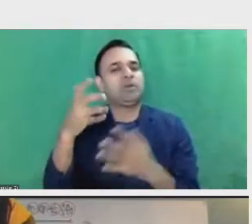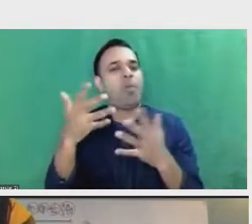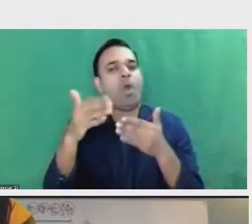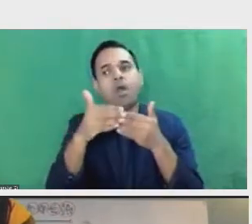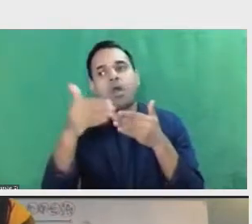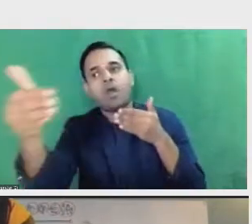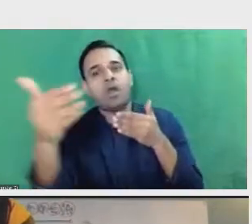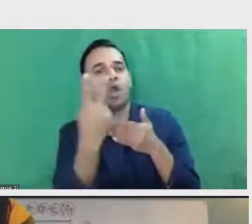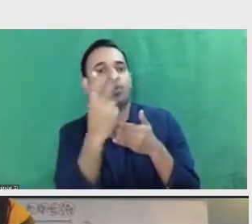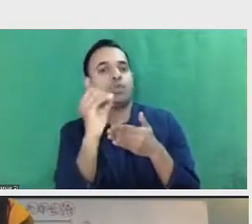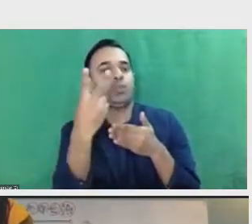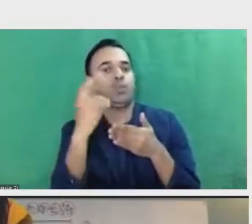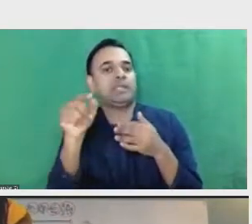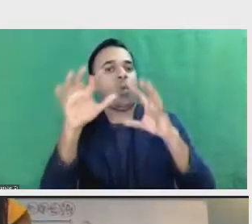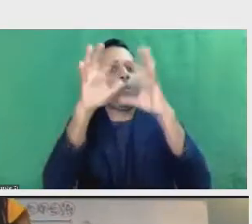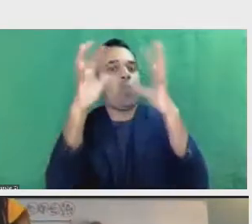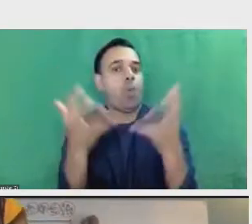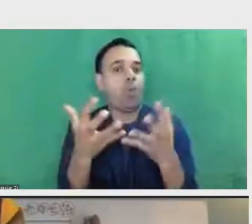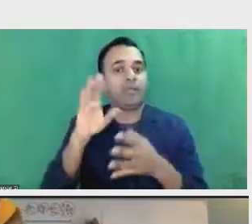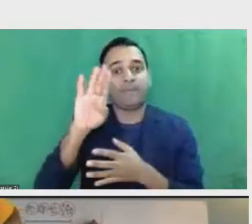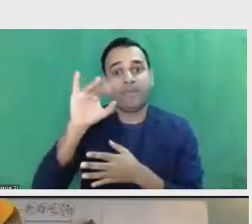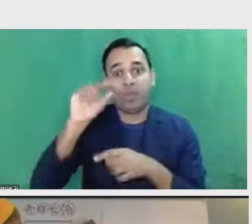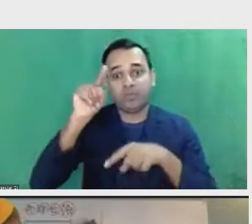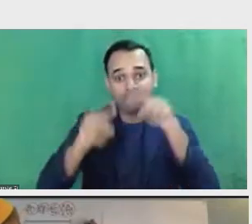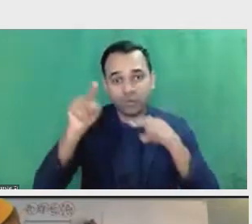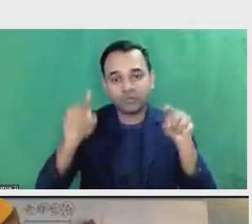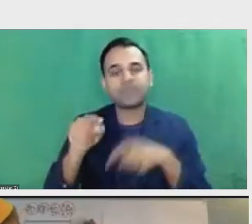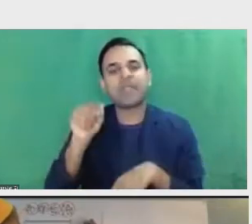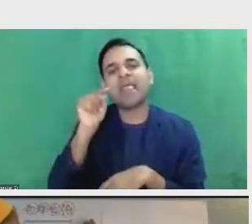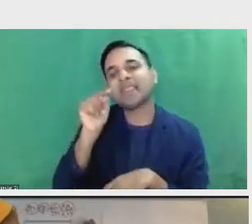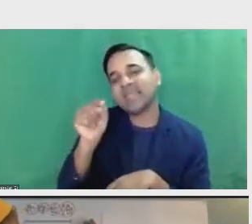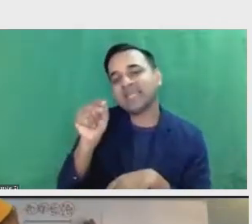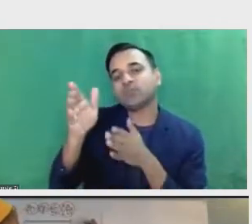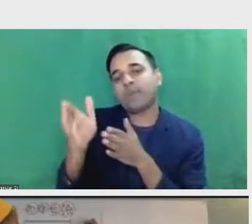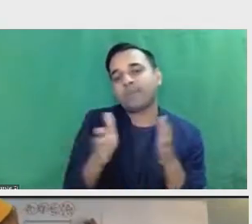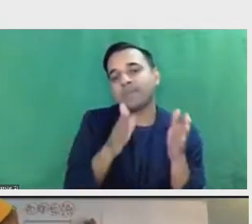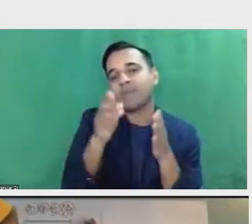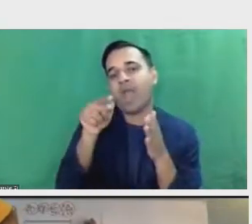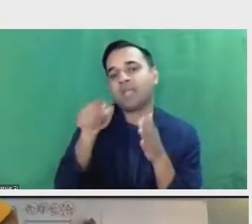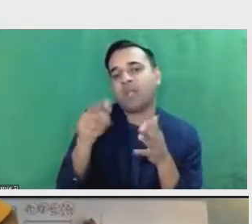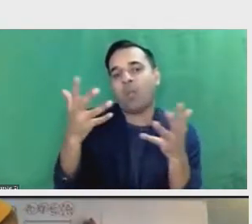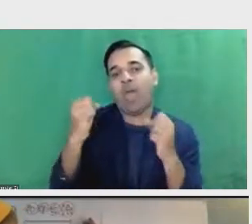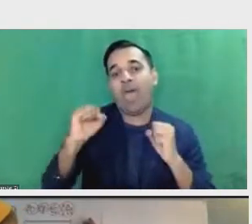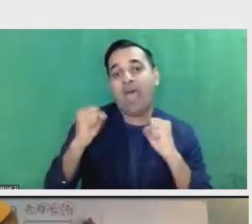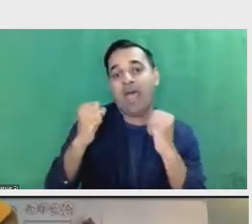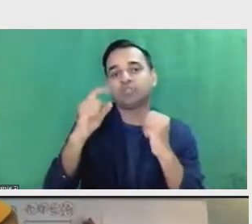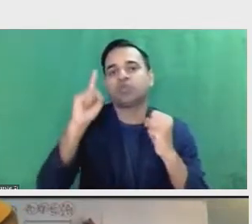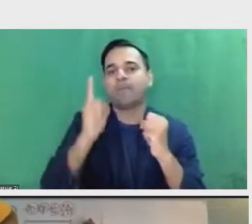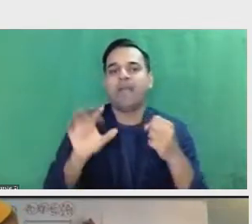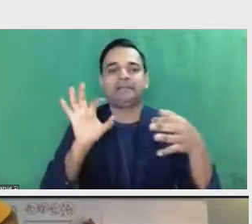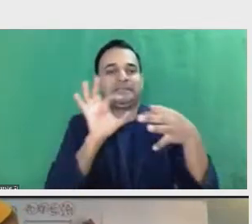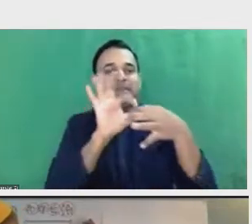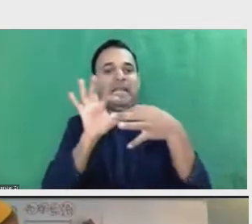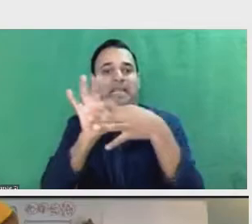to each other to address and ensure that women and girls equal access, ownership, and control over their lands and territories